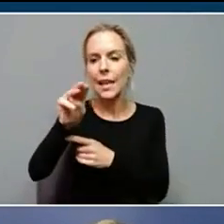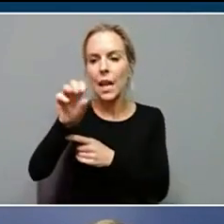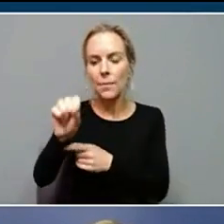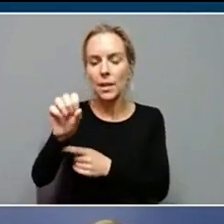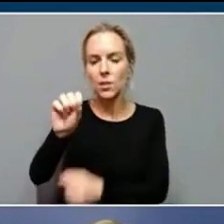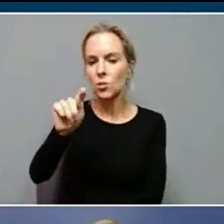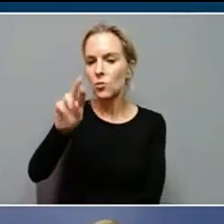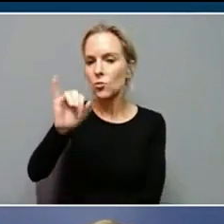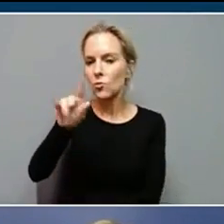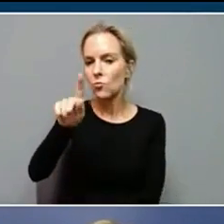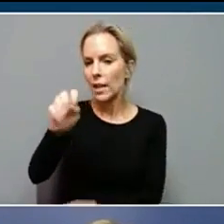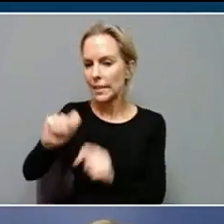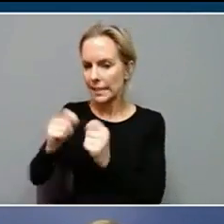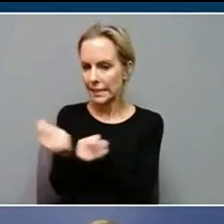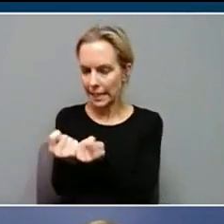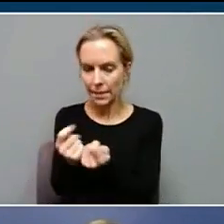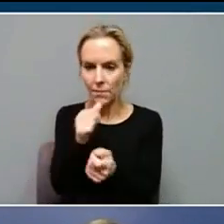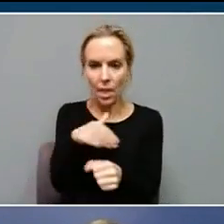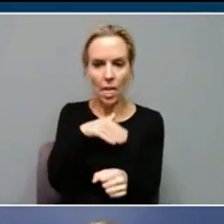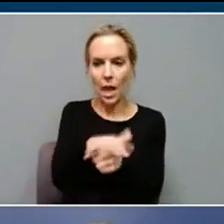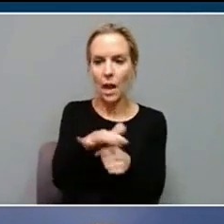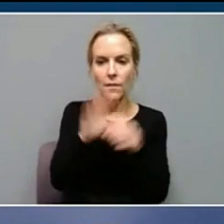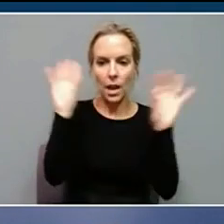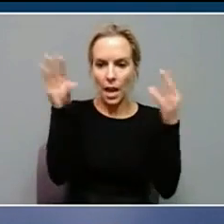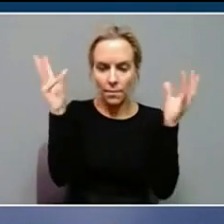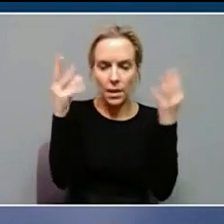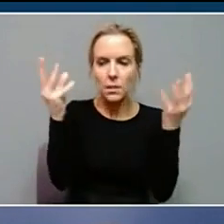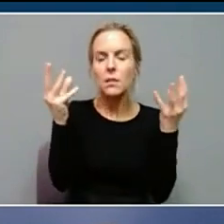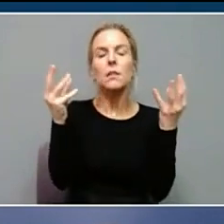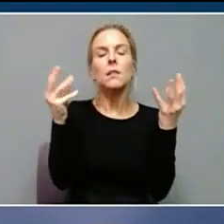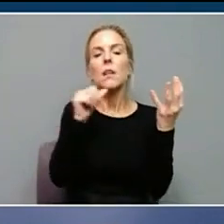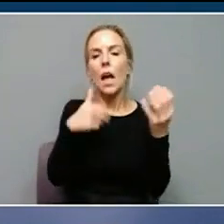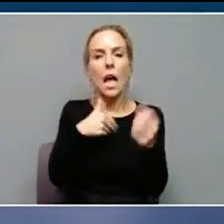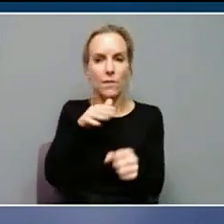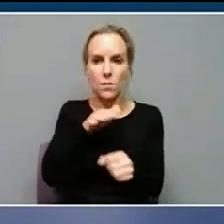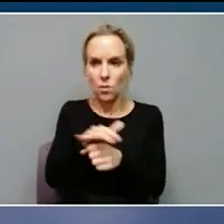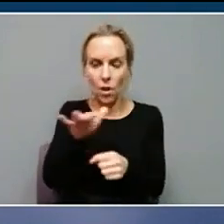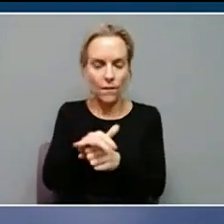having enough ambulances and emergency